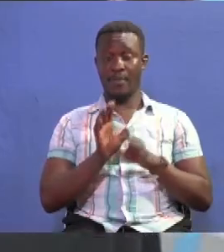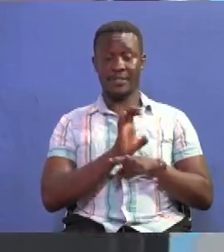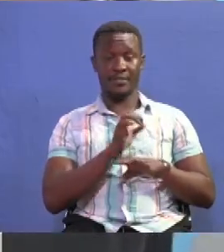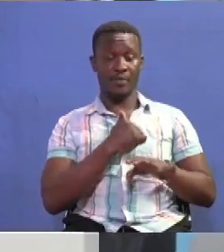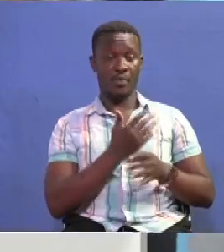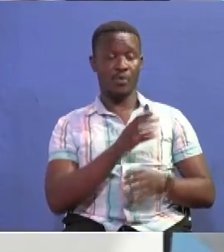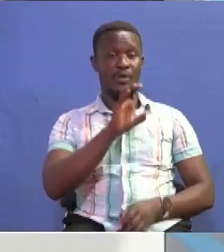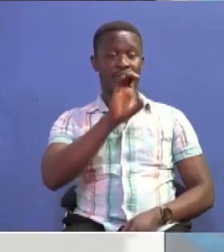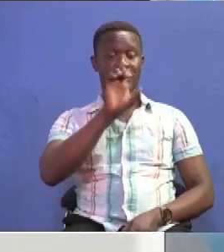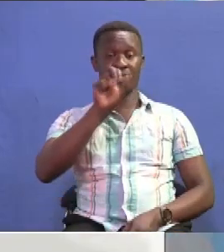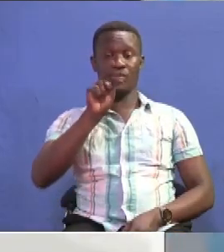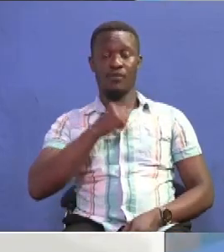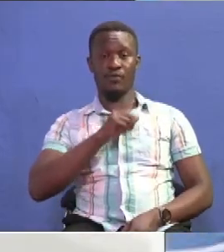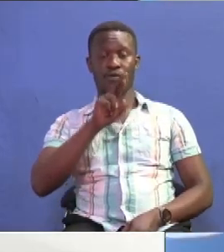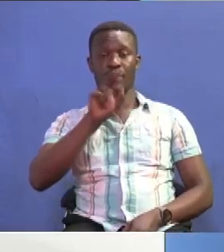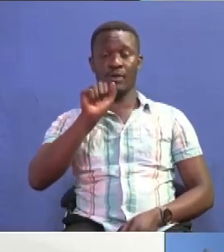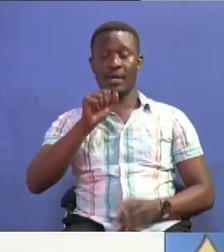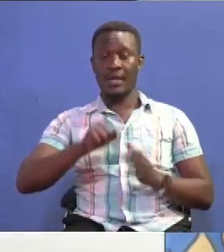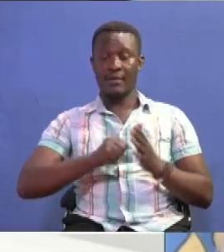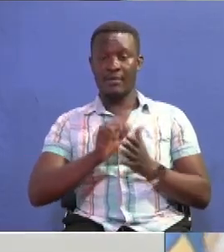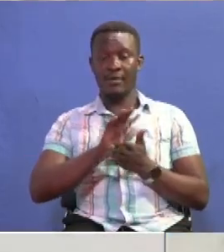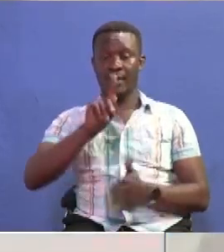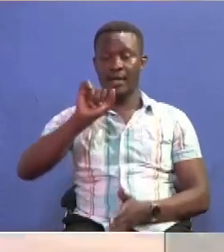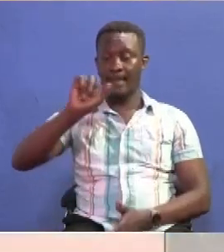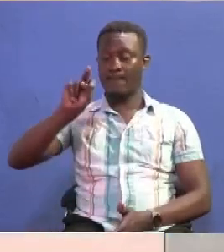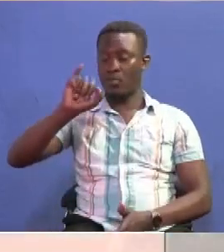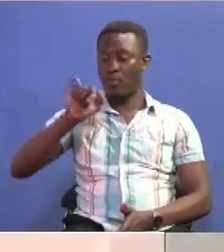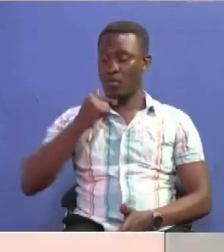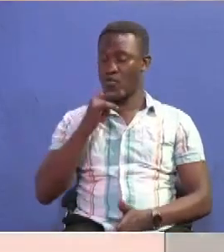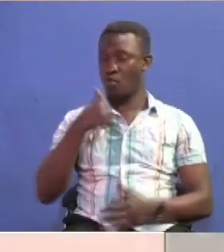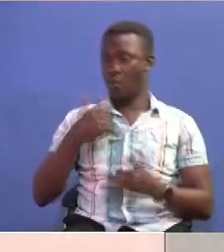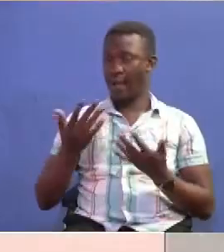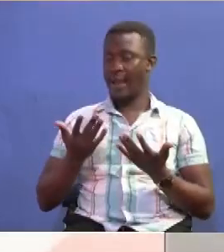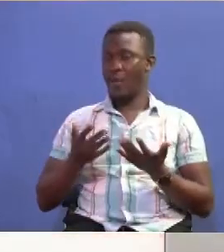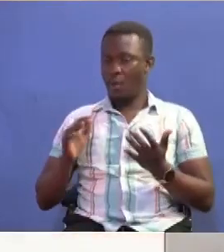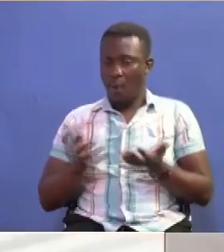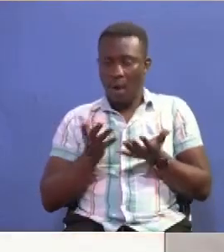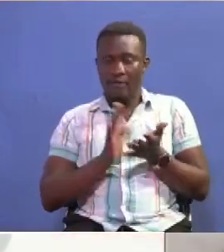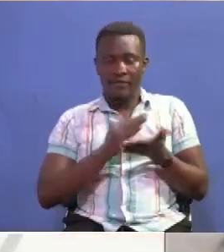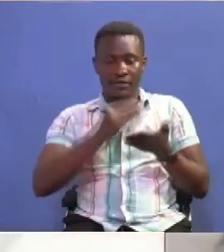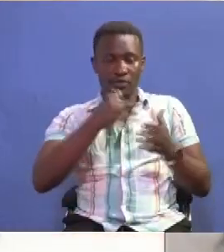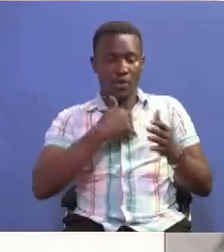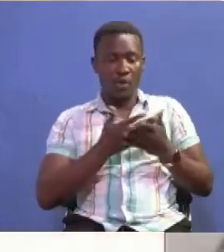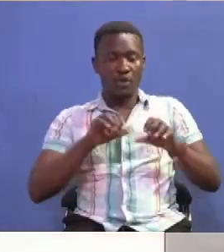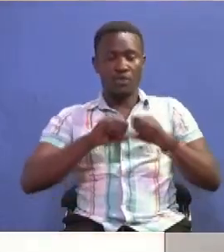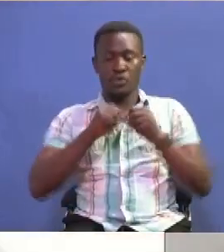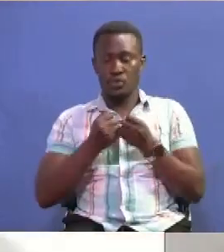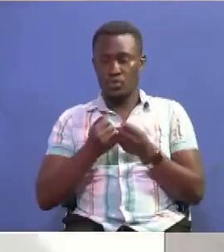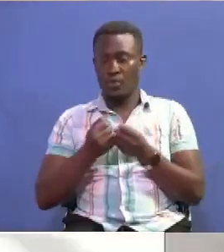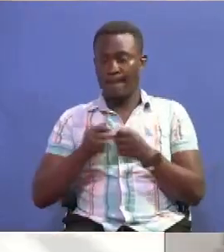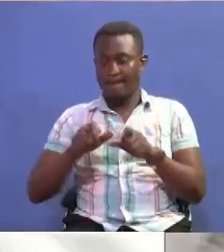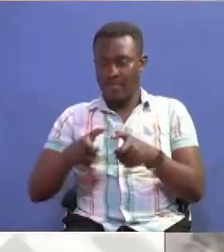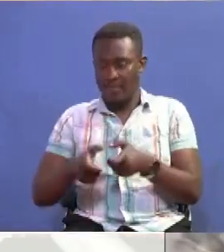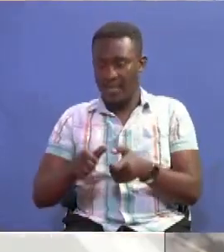the CEO for Energy Radio, Mr. Kelvin Muley, who advised the students on social media management as it